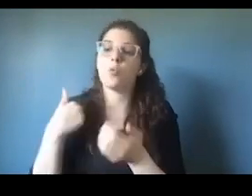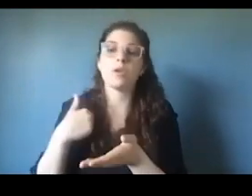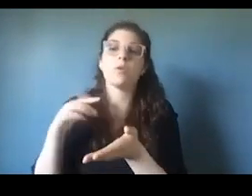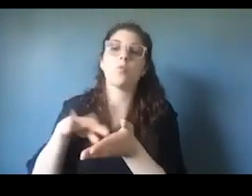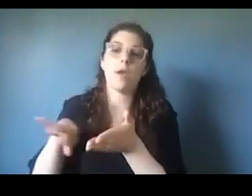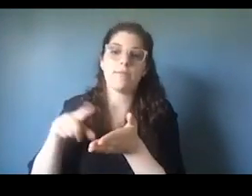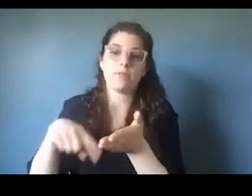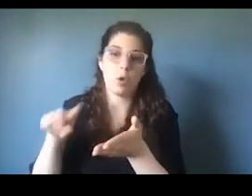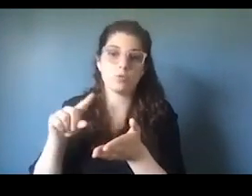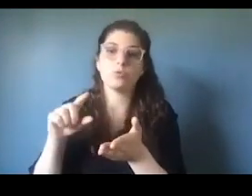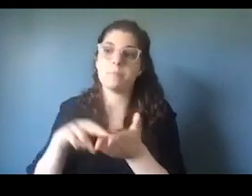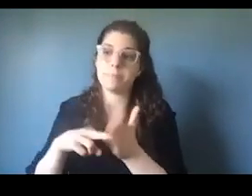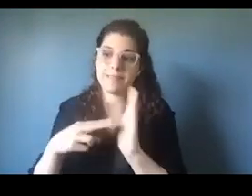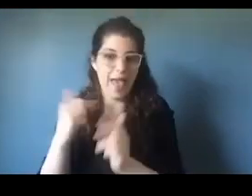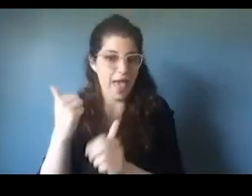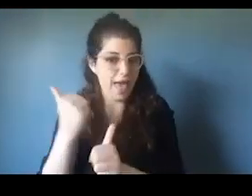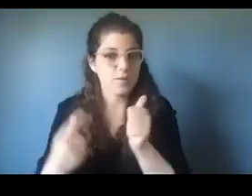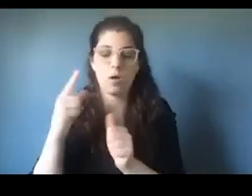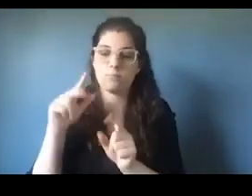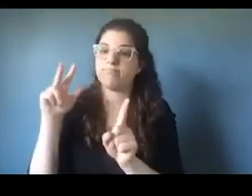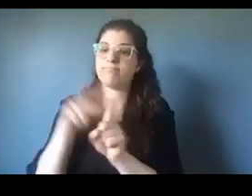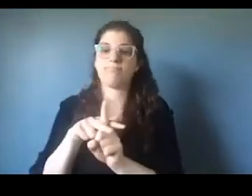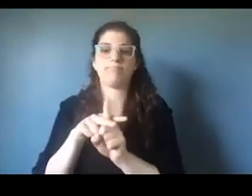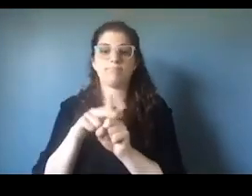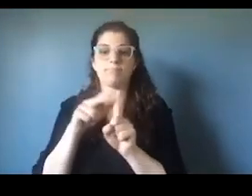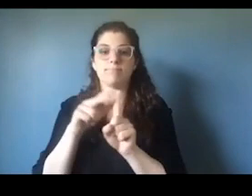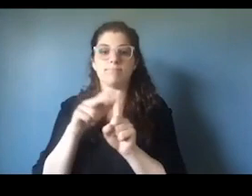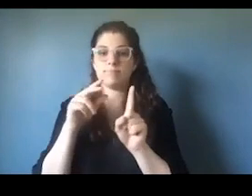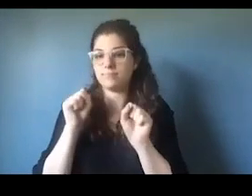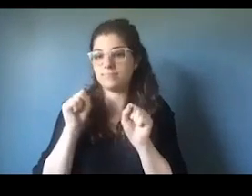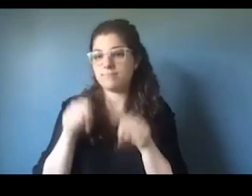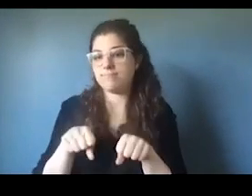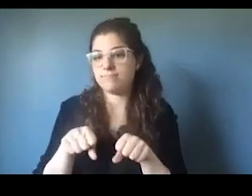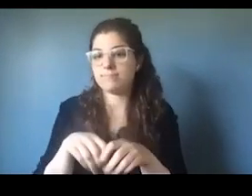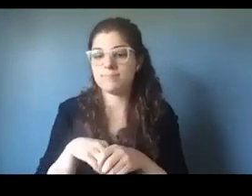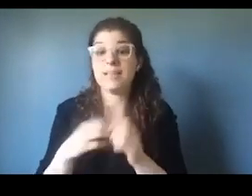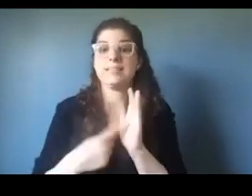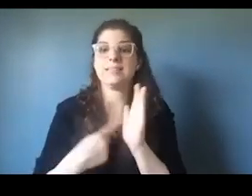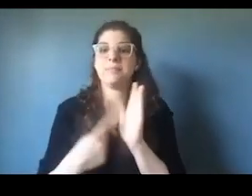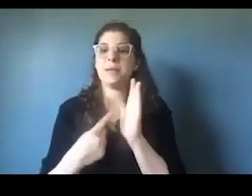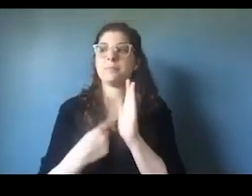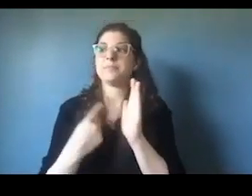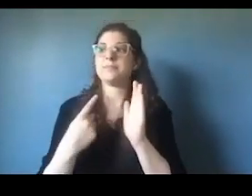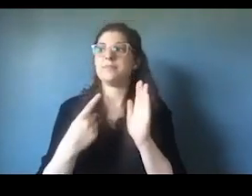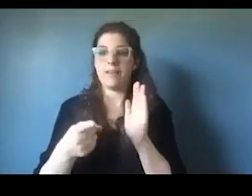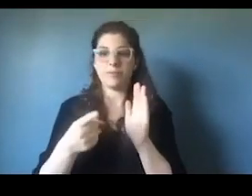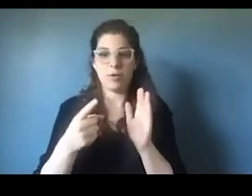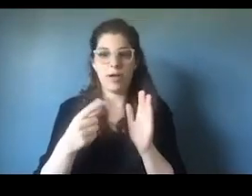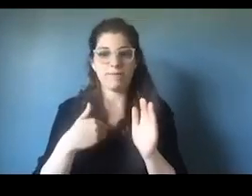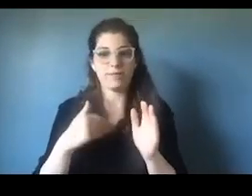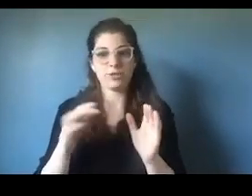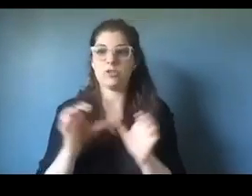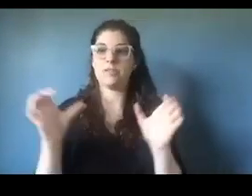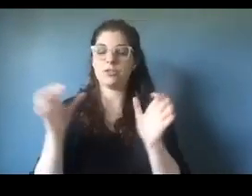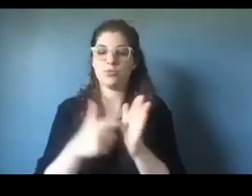people in those categories, sometimes they need to kind of meet a set of certification requirements that demonstrate that their